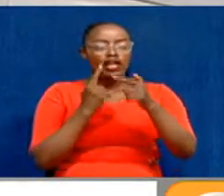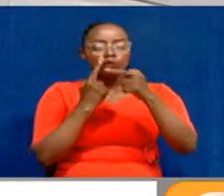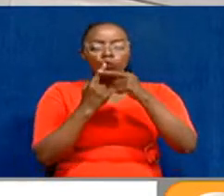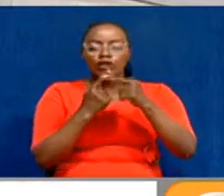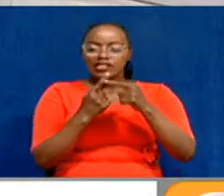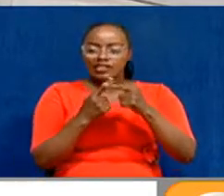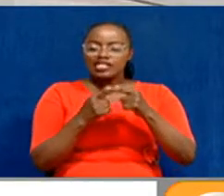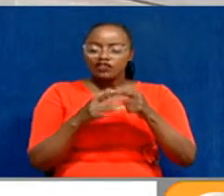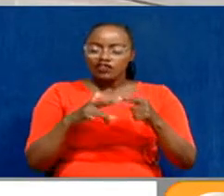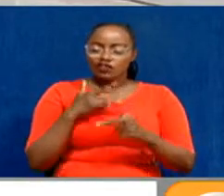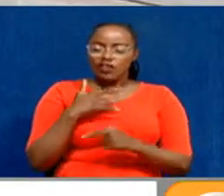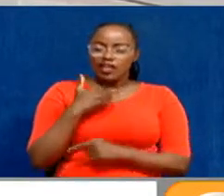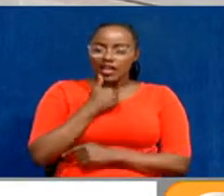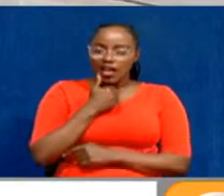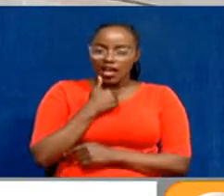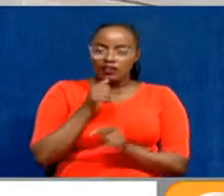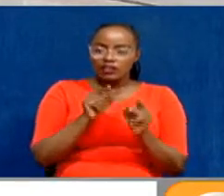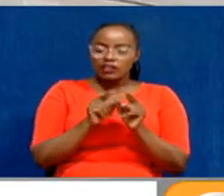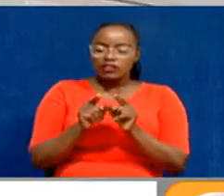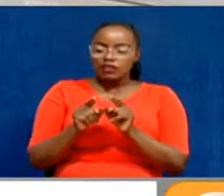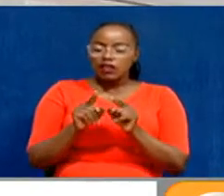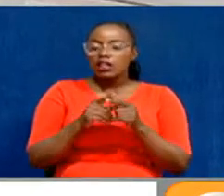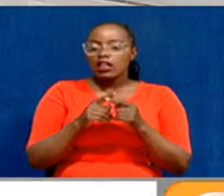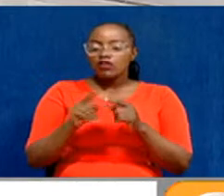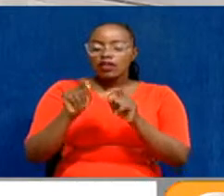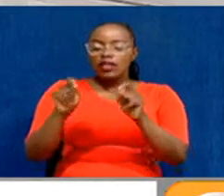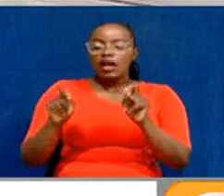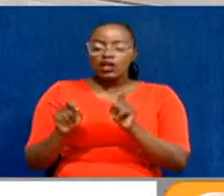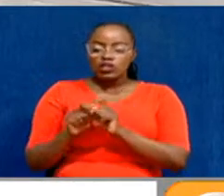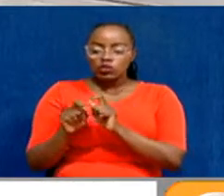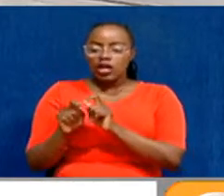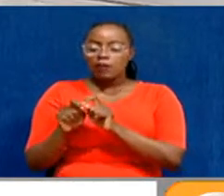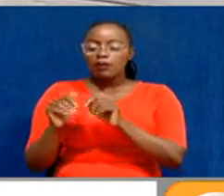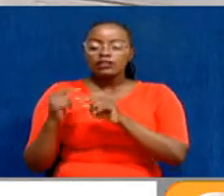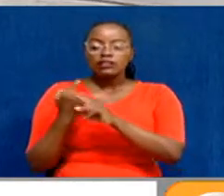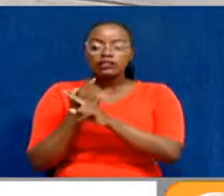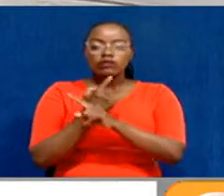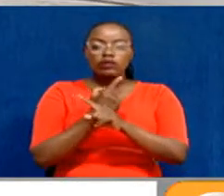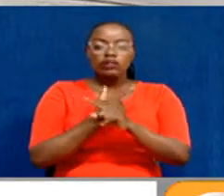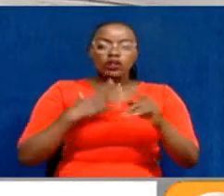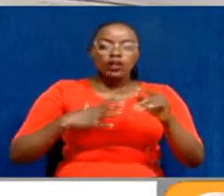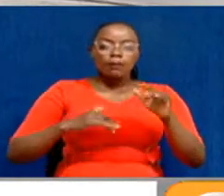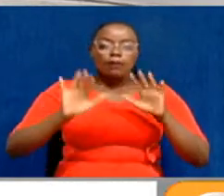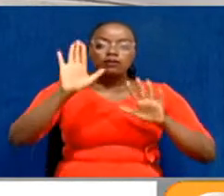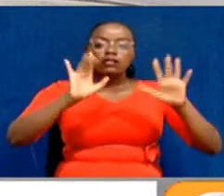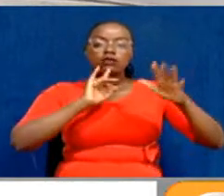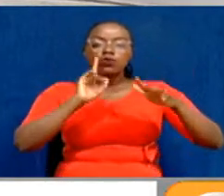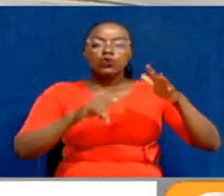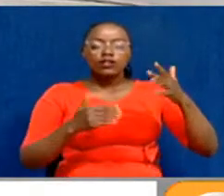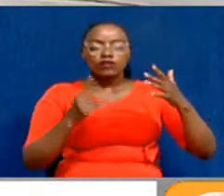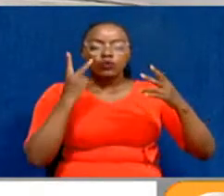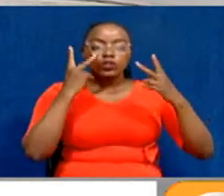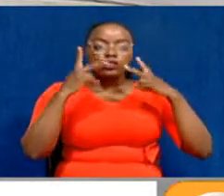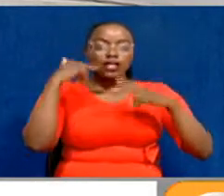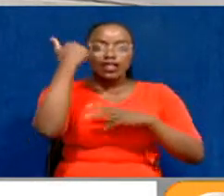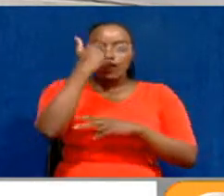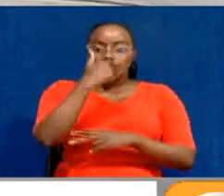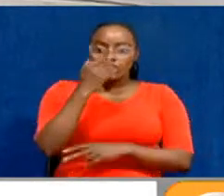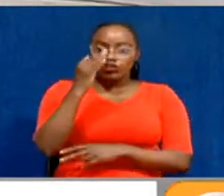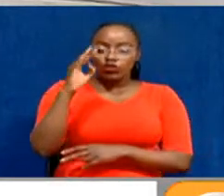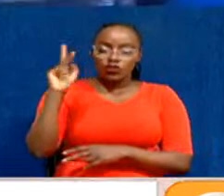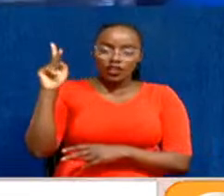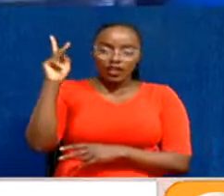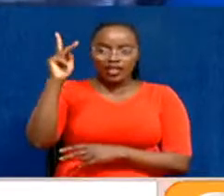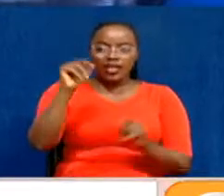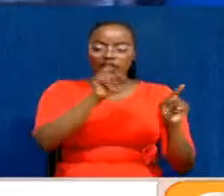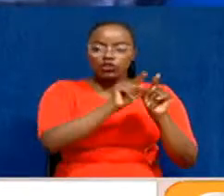interesting that, he came in on a multi-ethnic coalition, right? All those people who are raising their hands, like you said, you could see the face of Kenya.